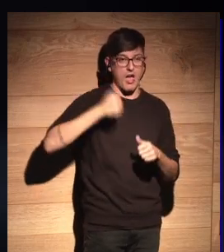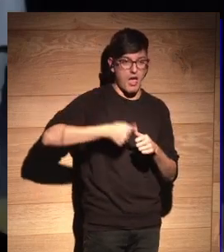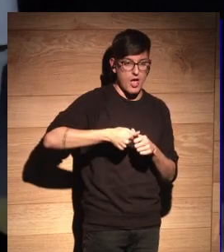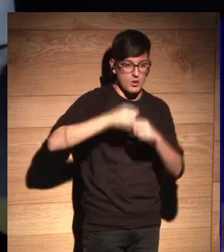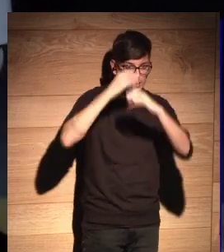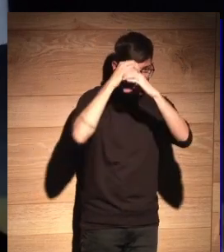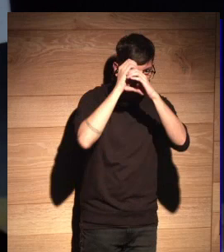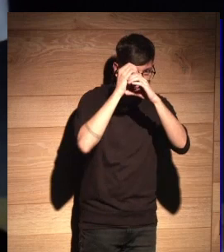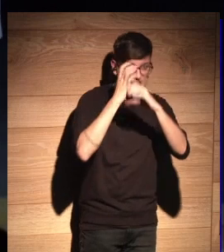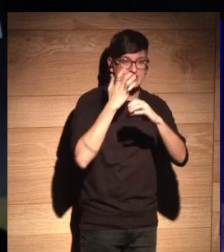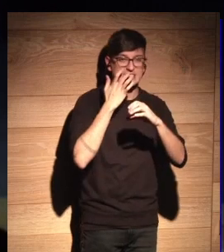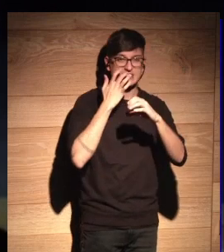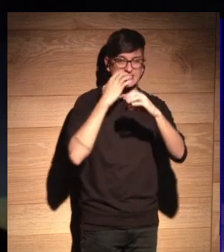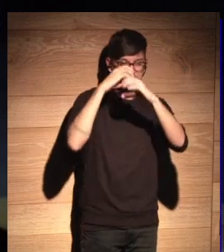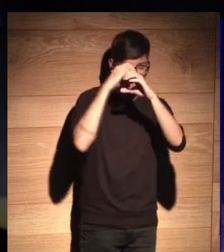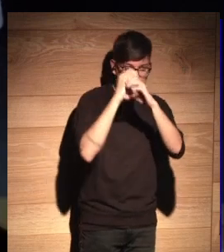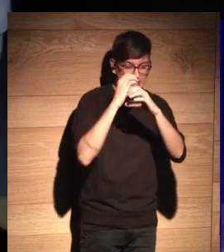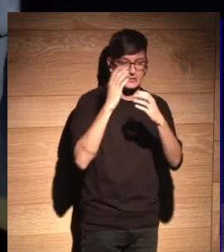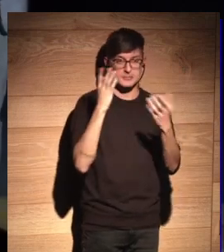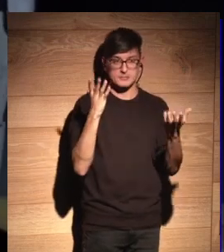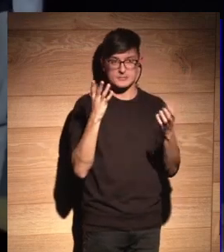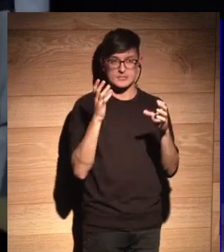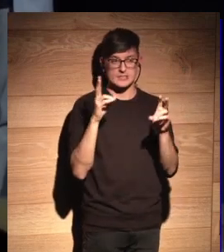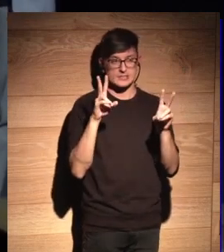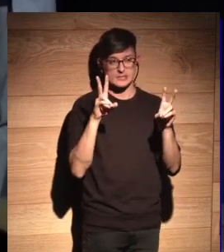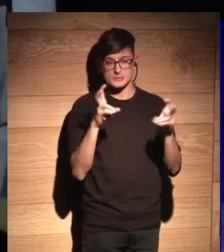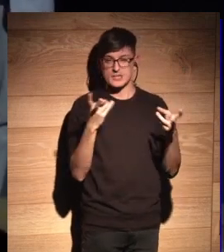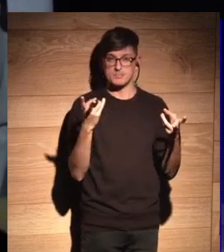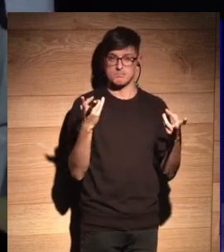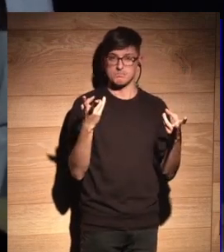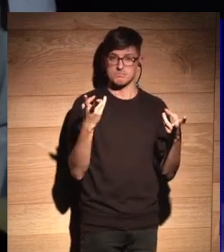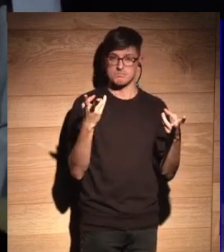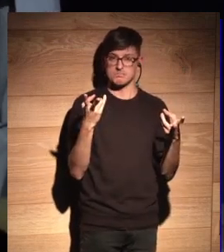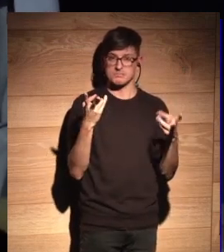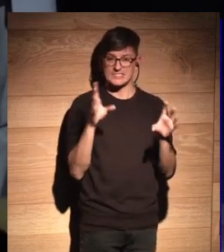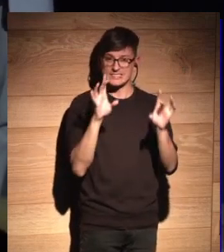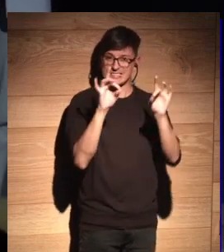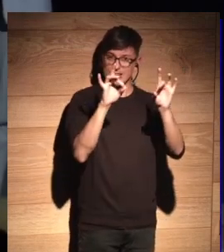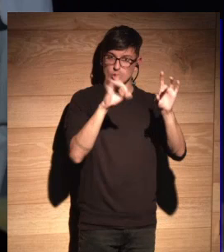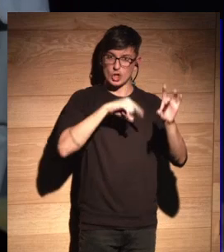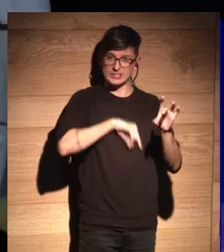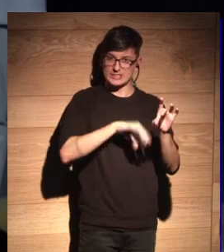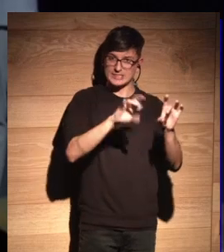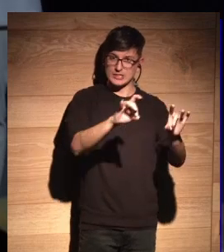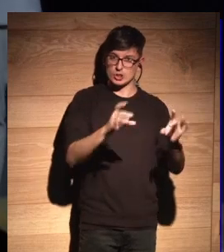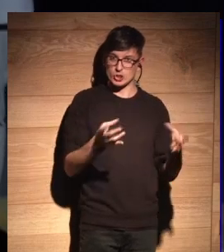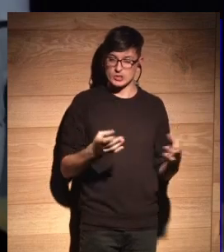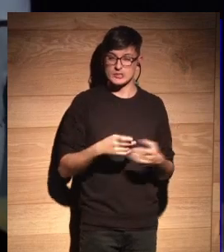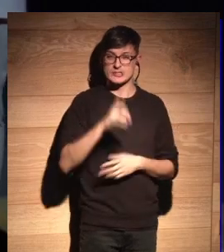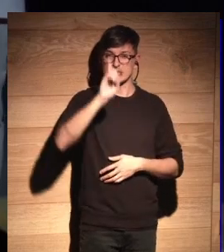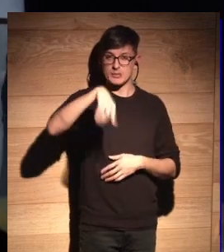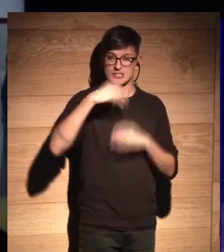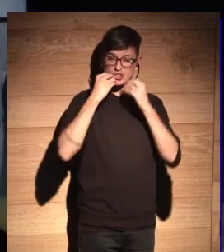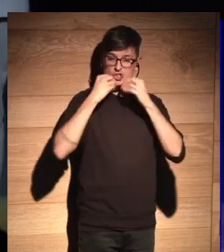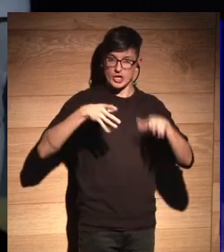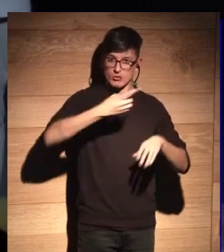feel, but also, of course, the history of Leica. And then we have a coffee, a nice little